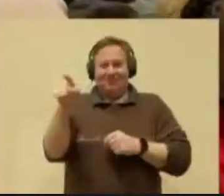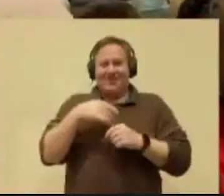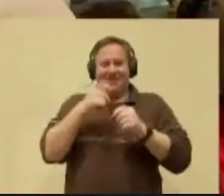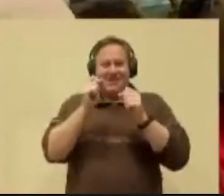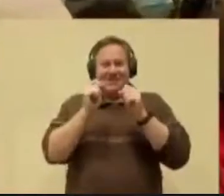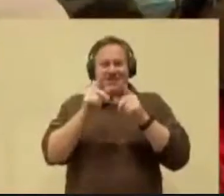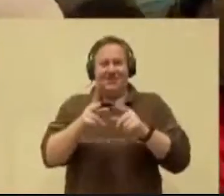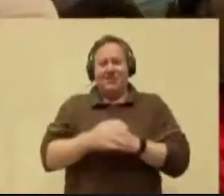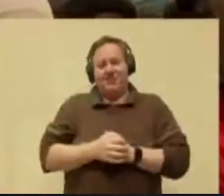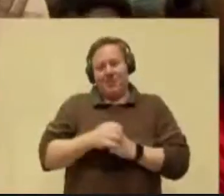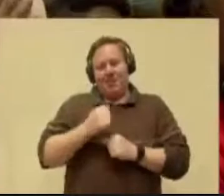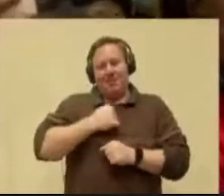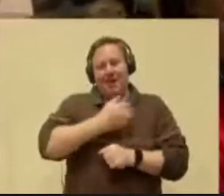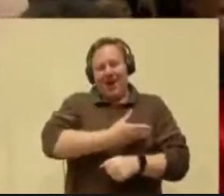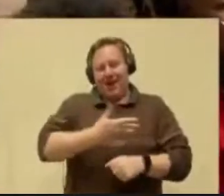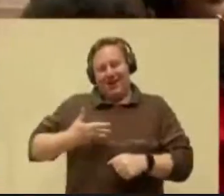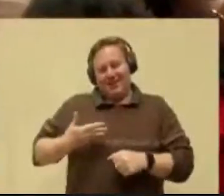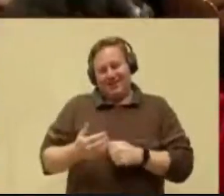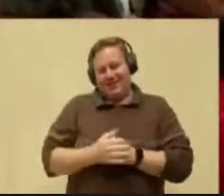my ladies